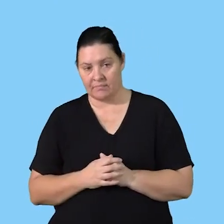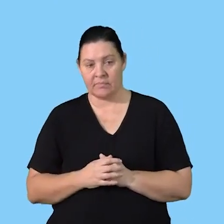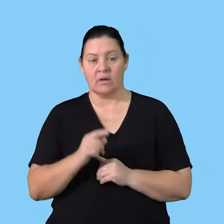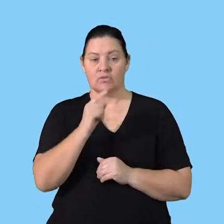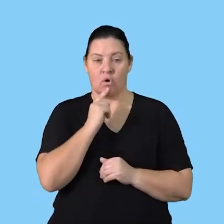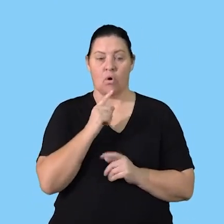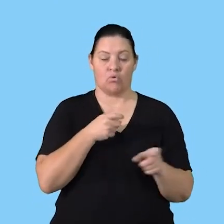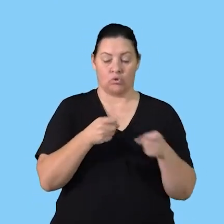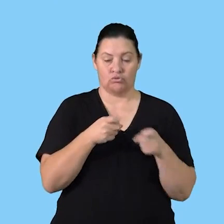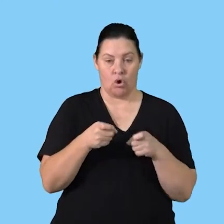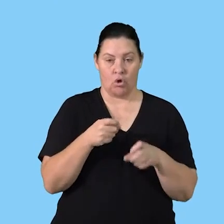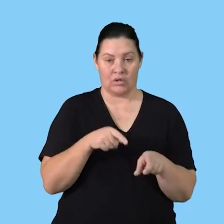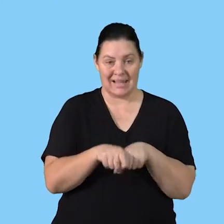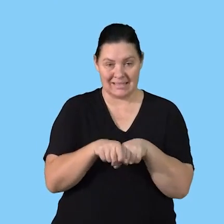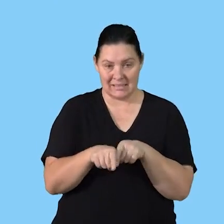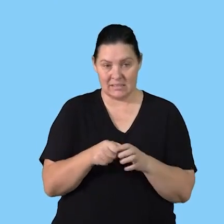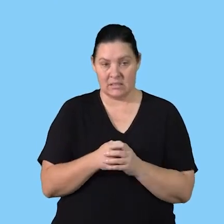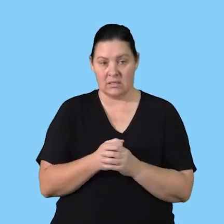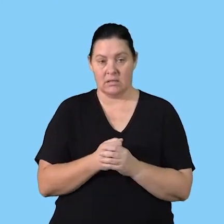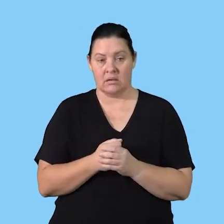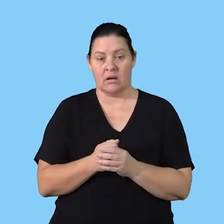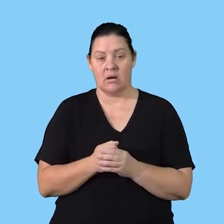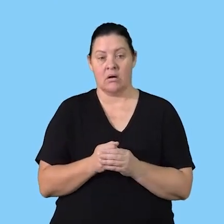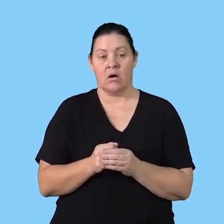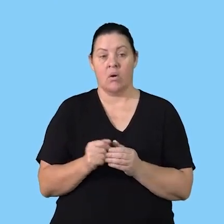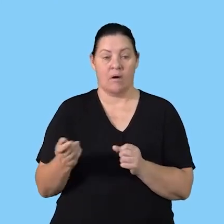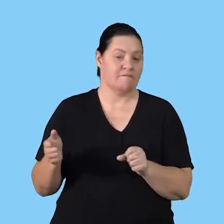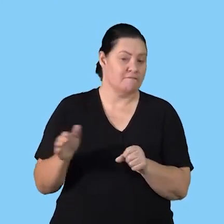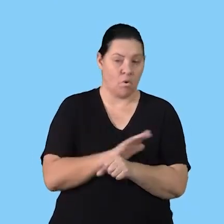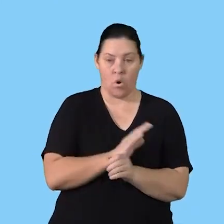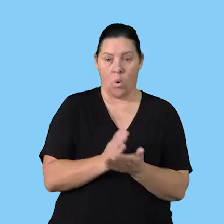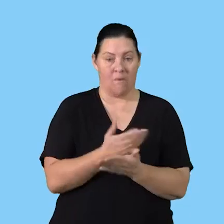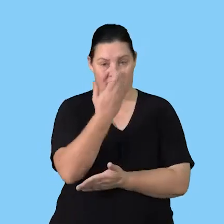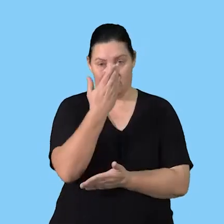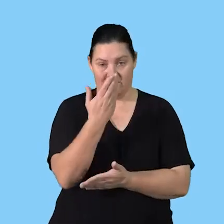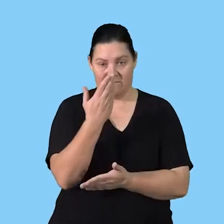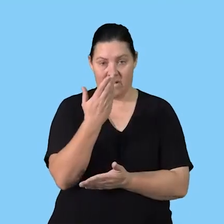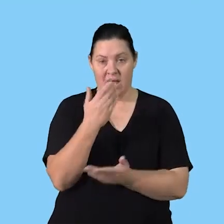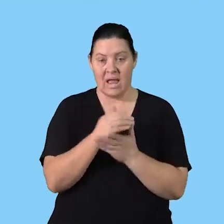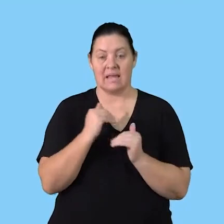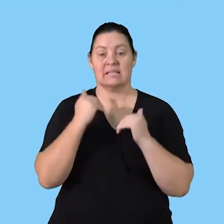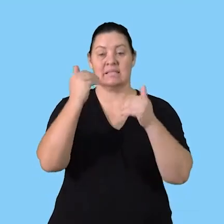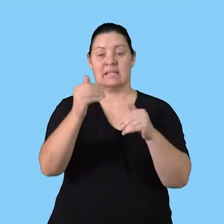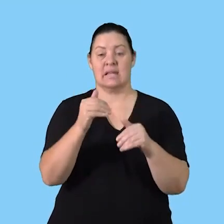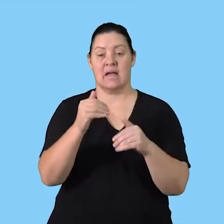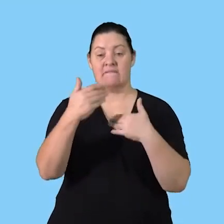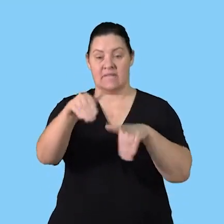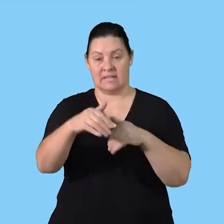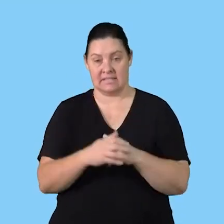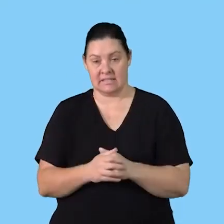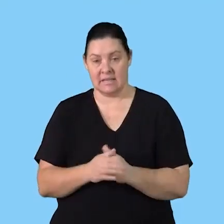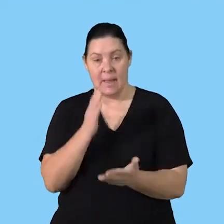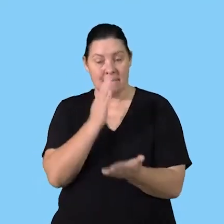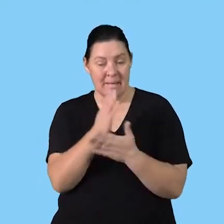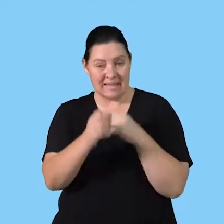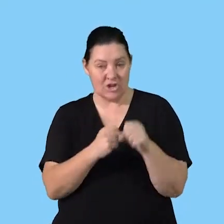terms of the control tests have been completely removed in the senior phase. In